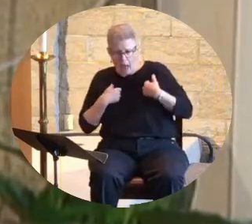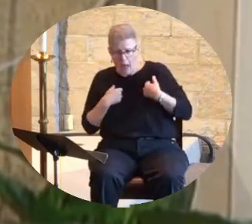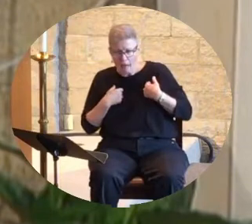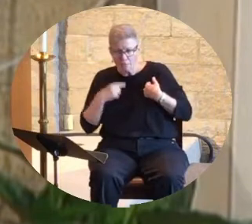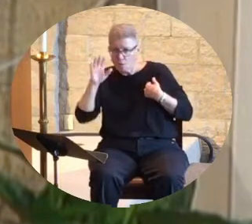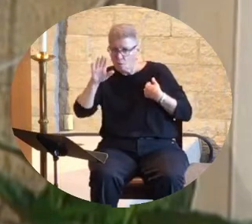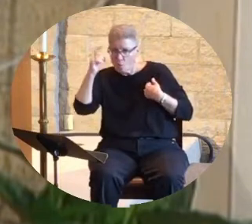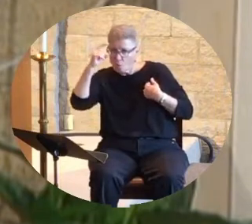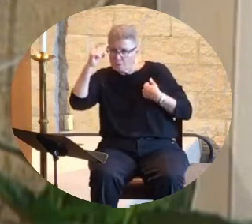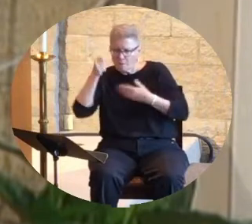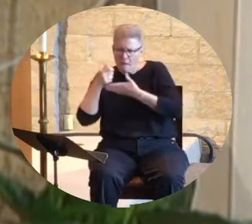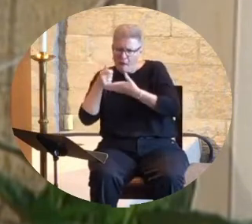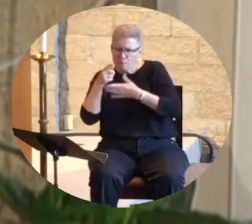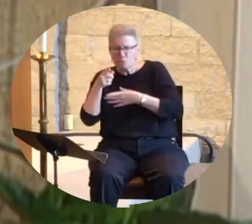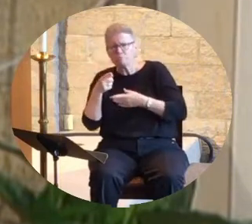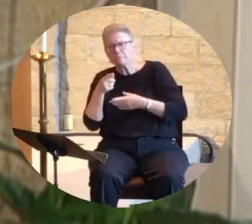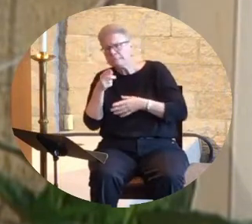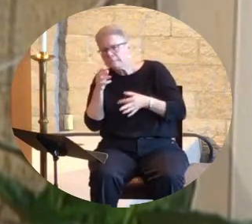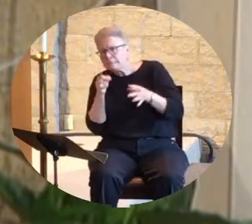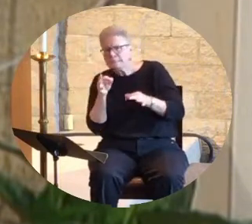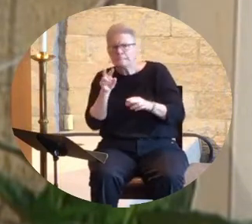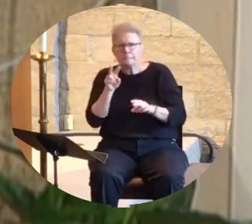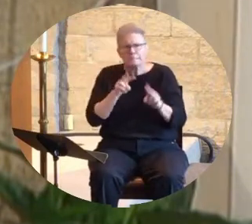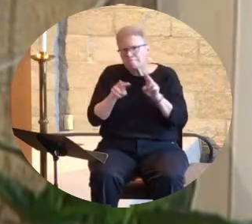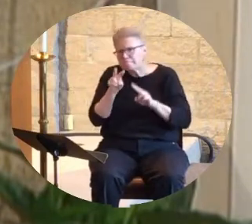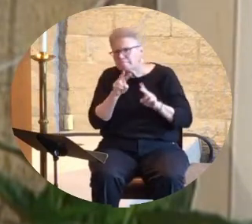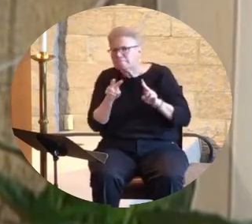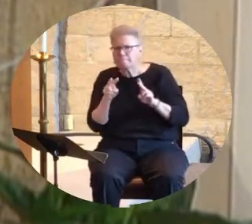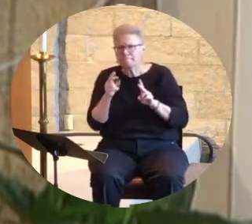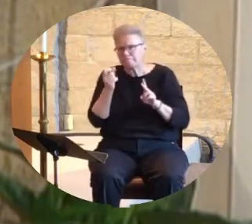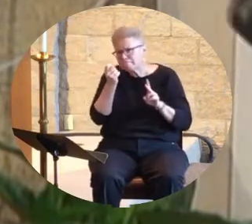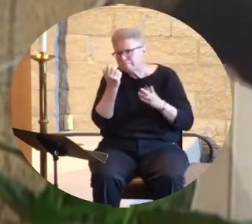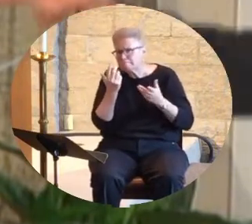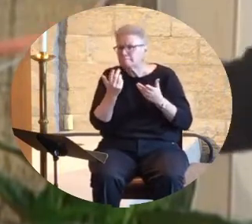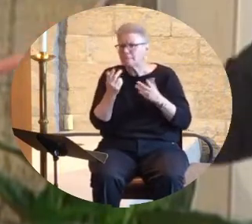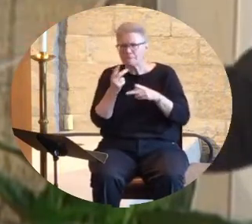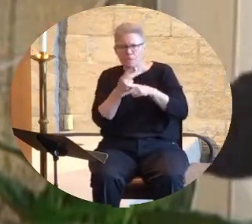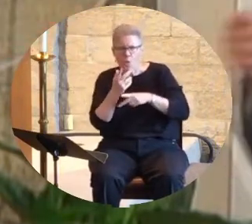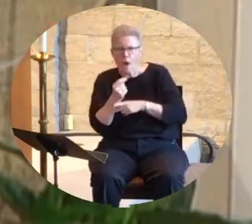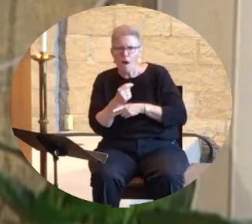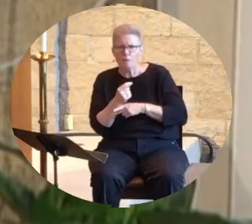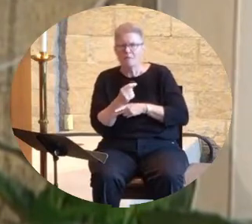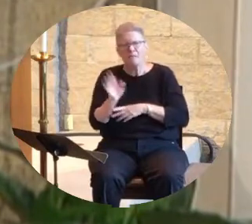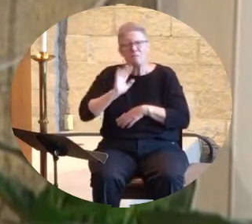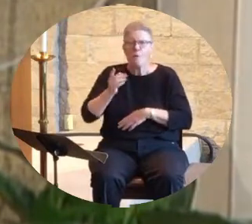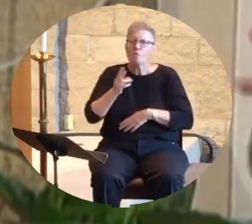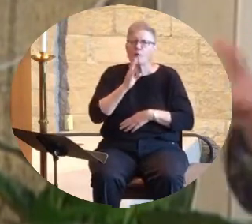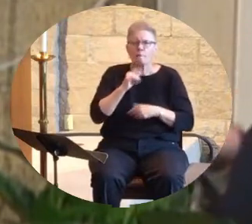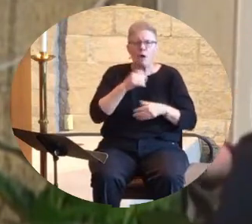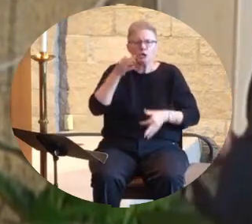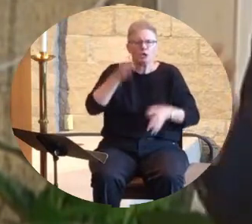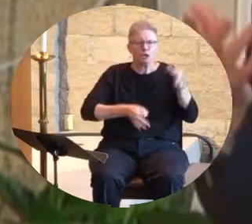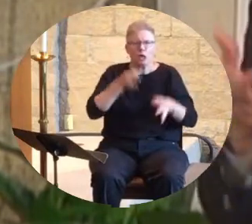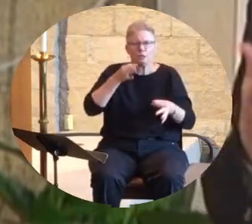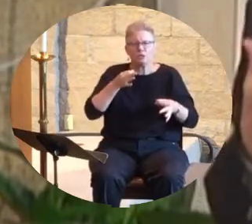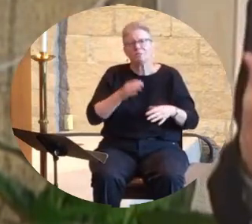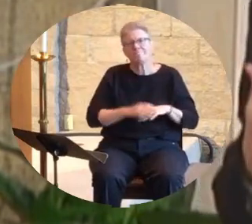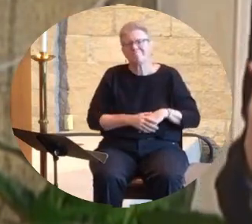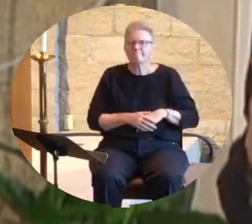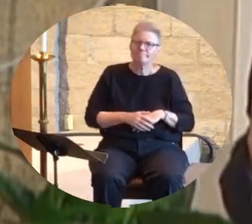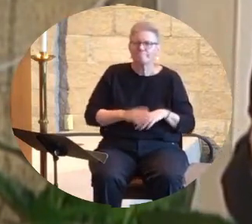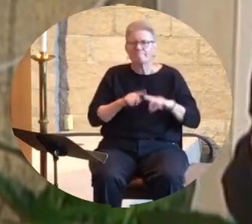judge. Yeah, now it used to be called judgment, and we went to that judgmental place. So in recent years,